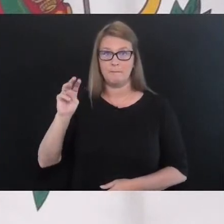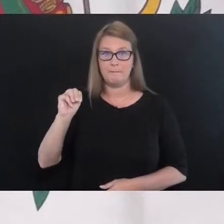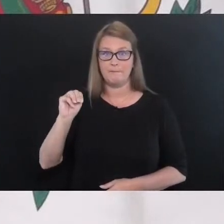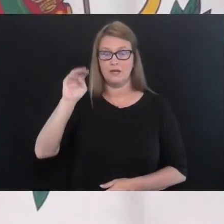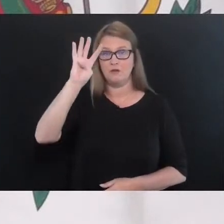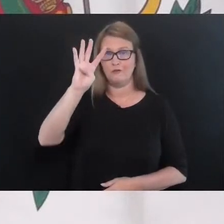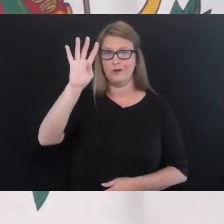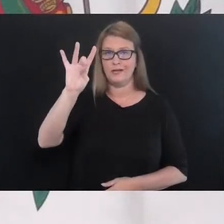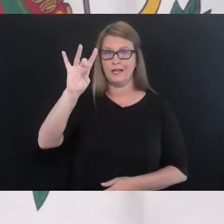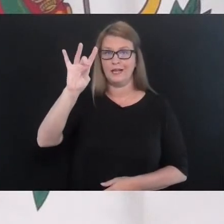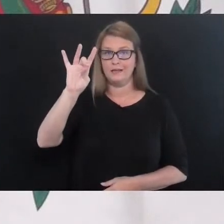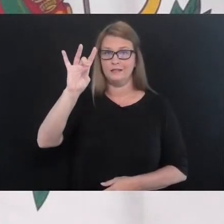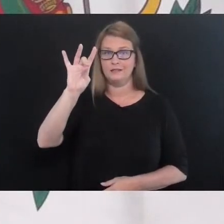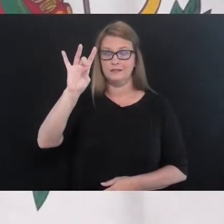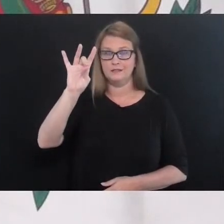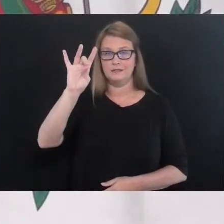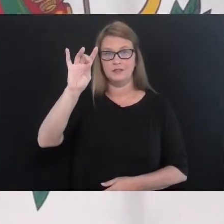The